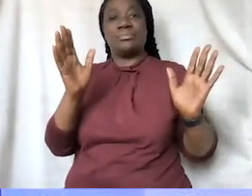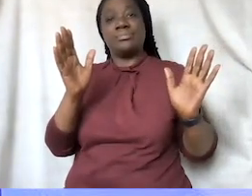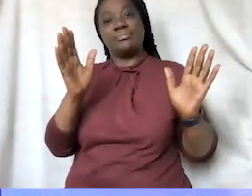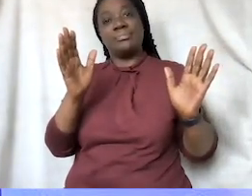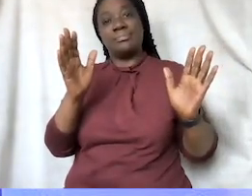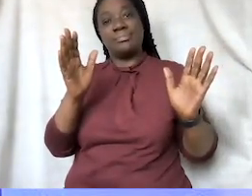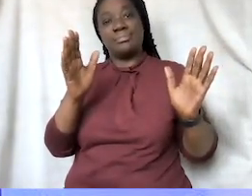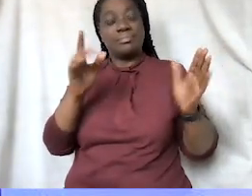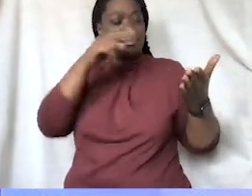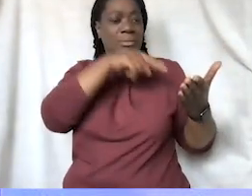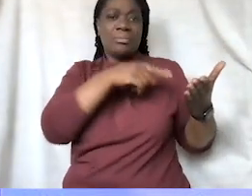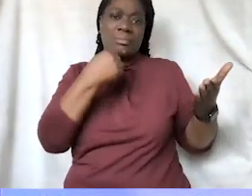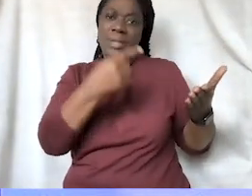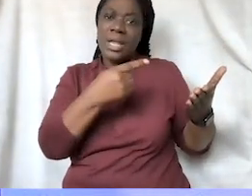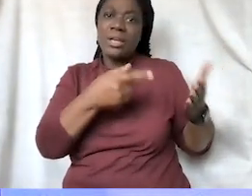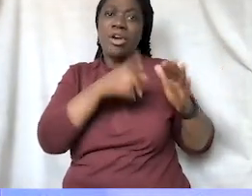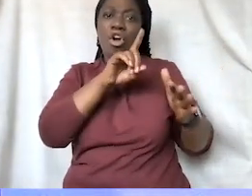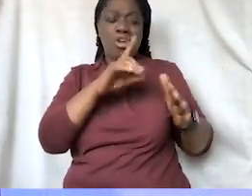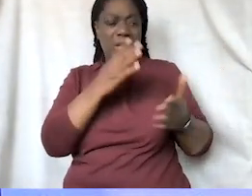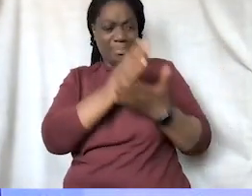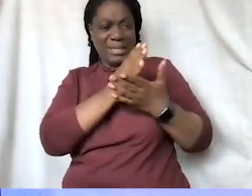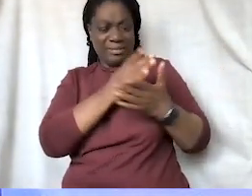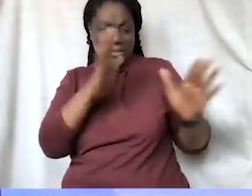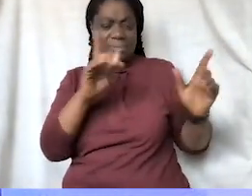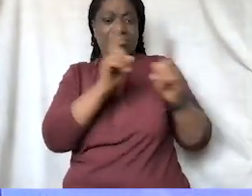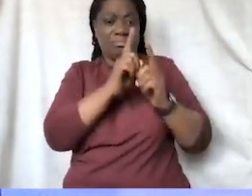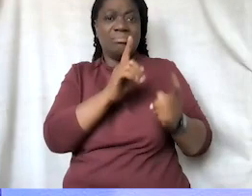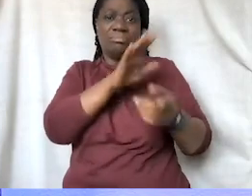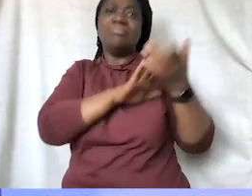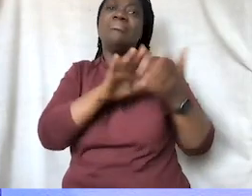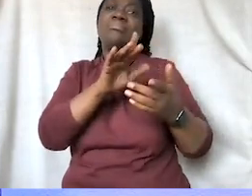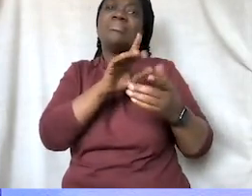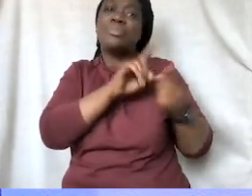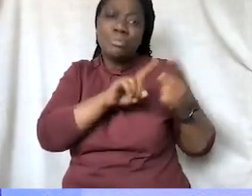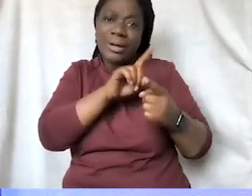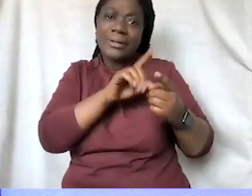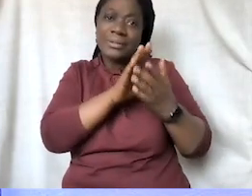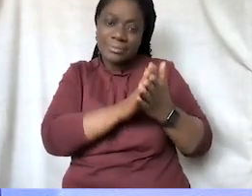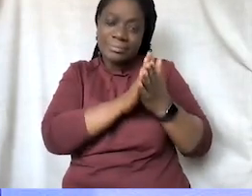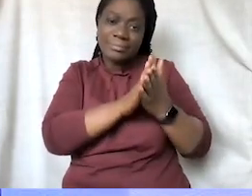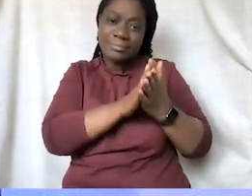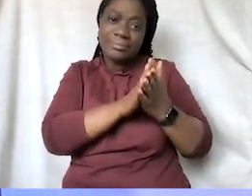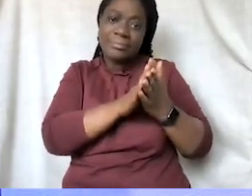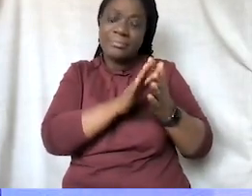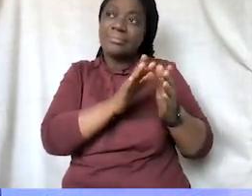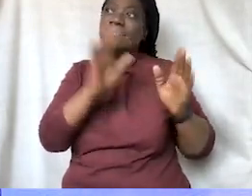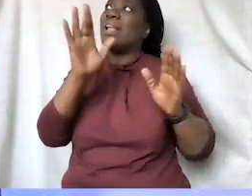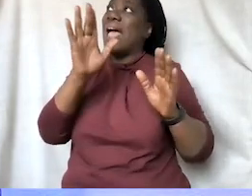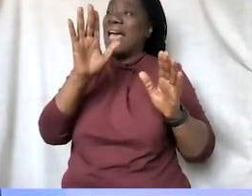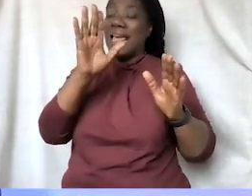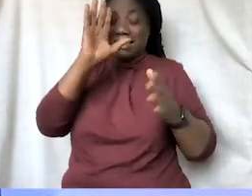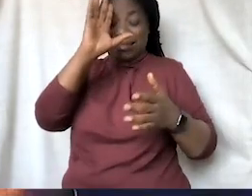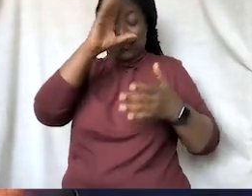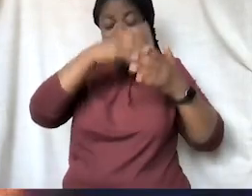believers, they met to pray, and the Spirit of God filled the